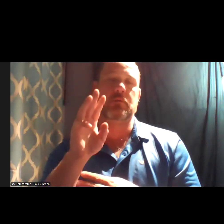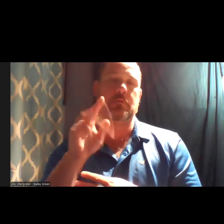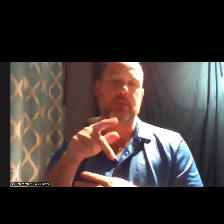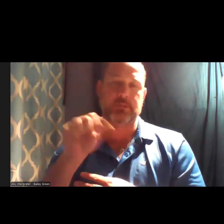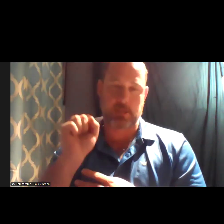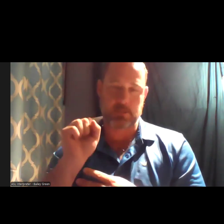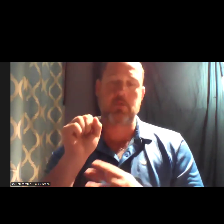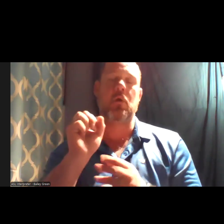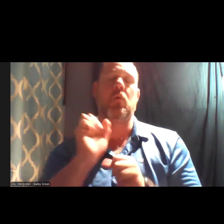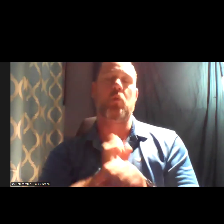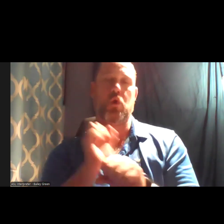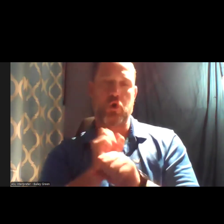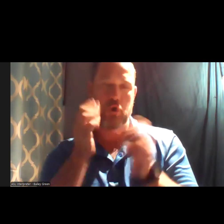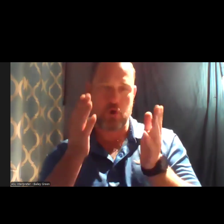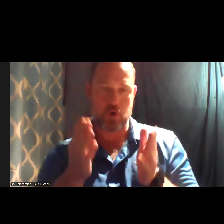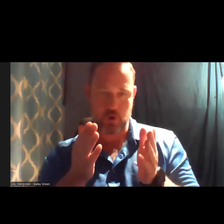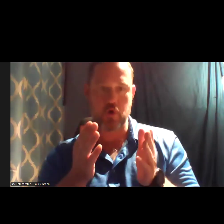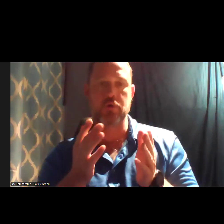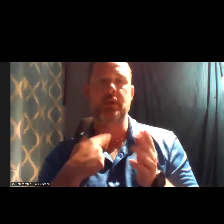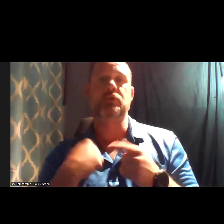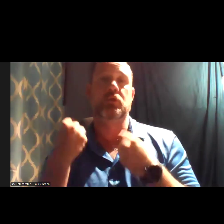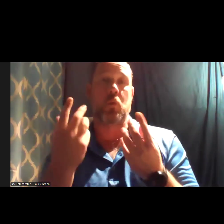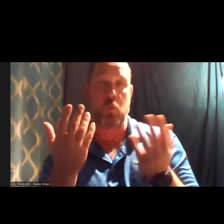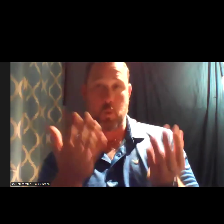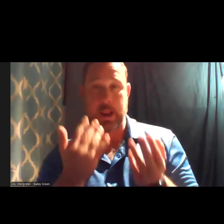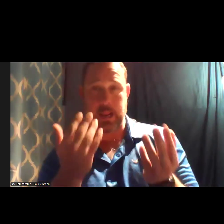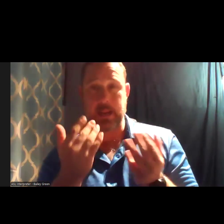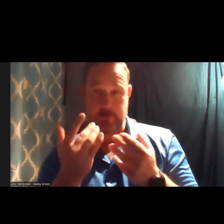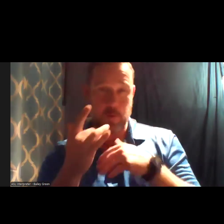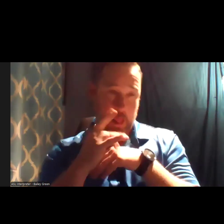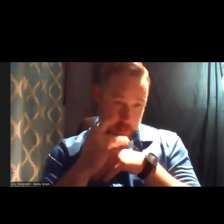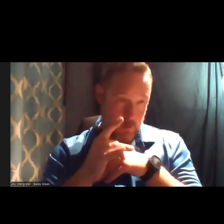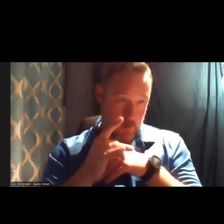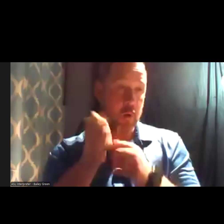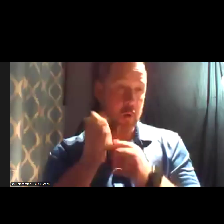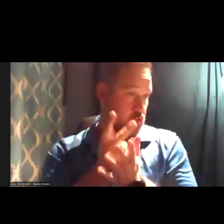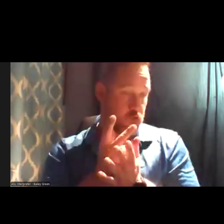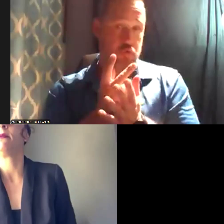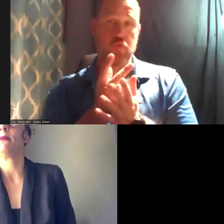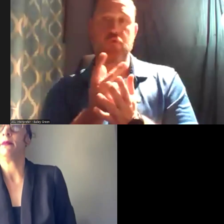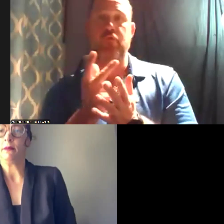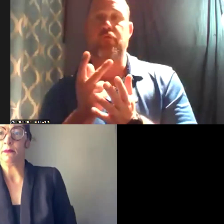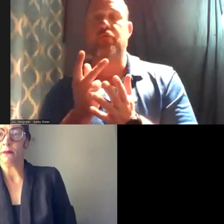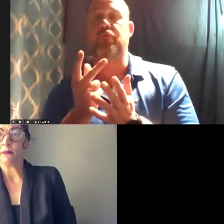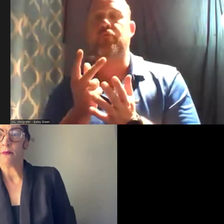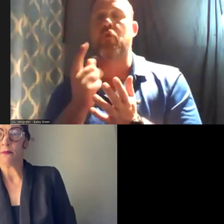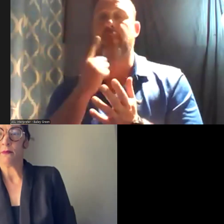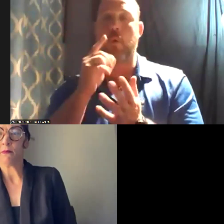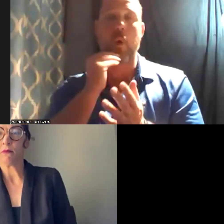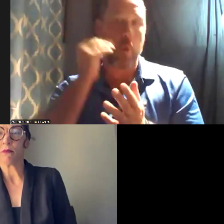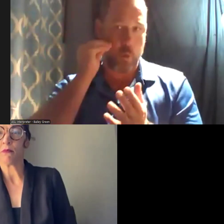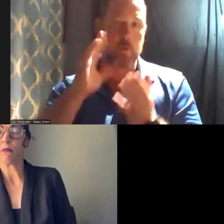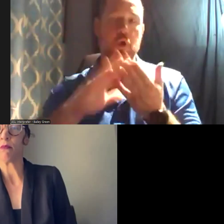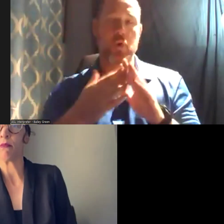There's different workers that, as we're waiting for eligibility to be approved or for the home and